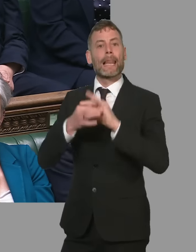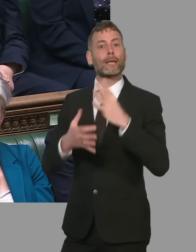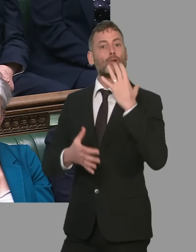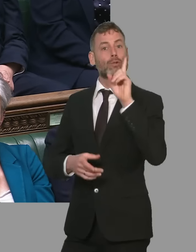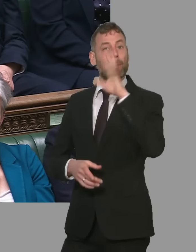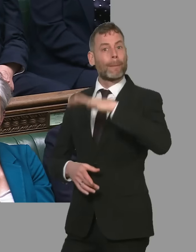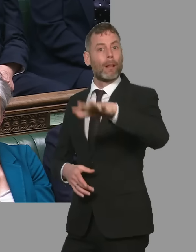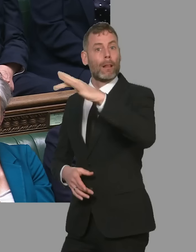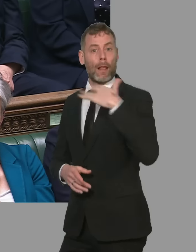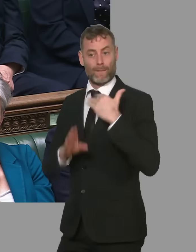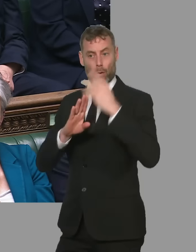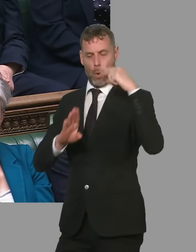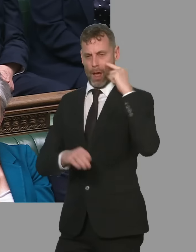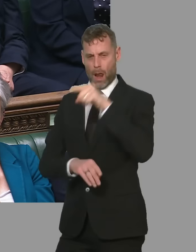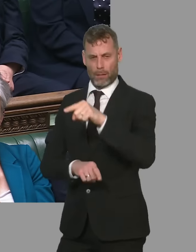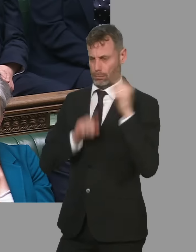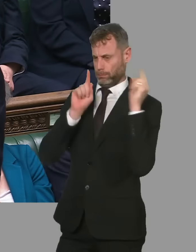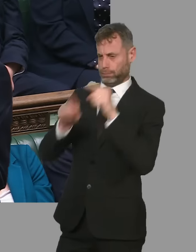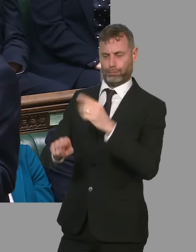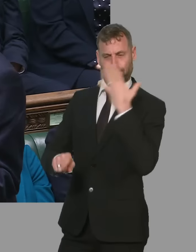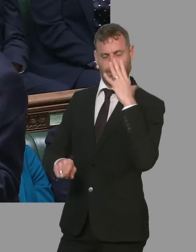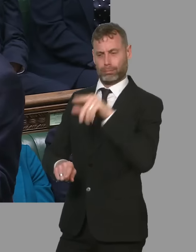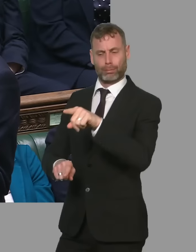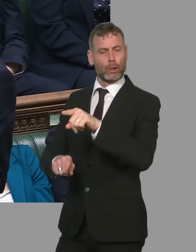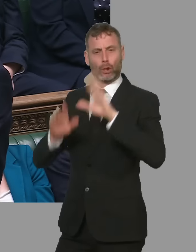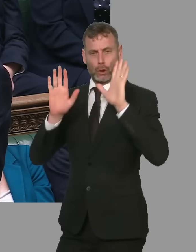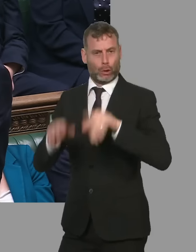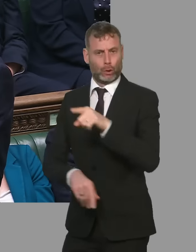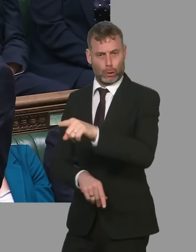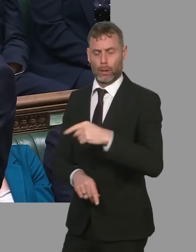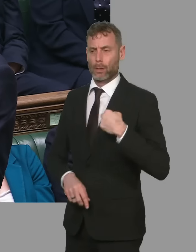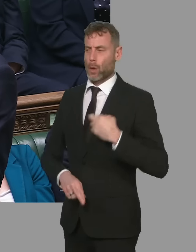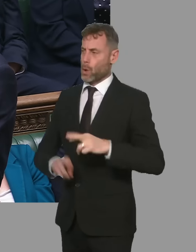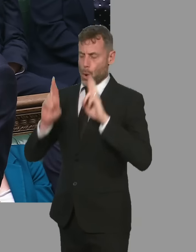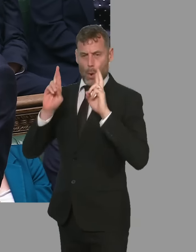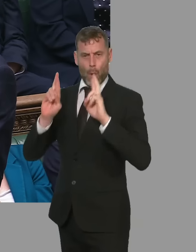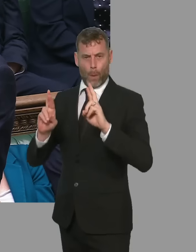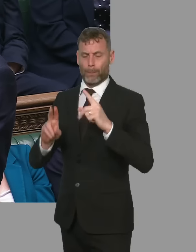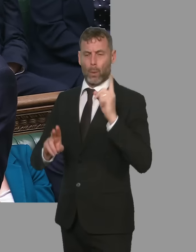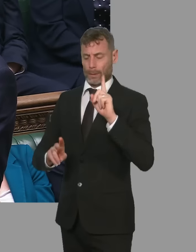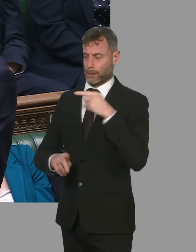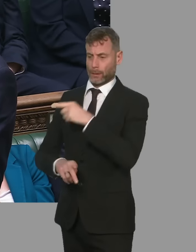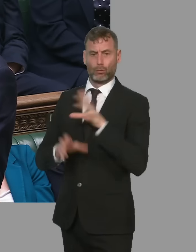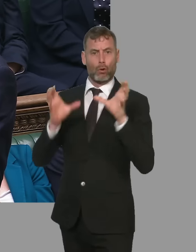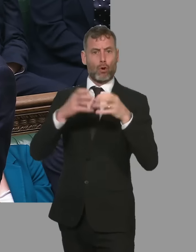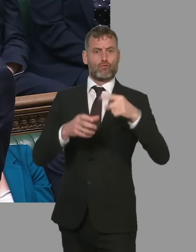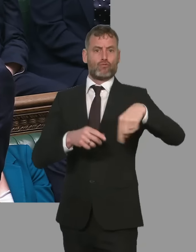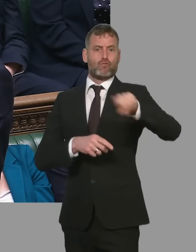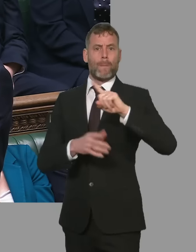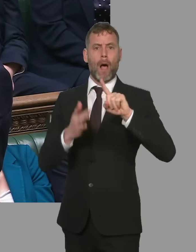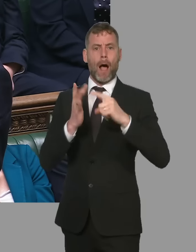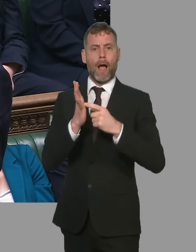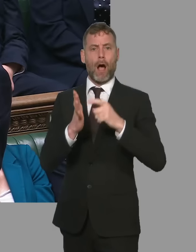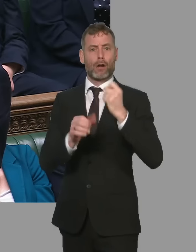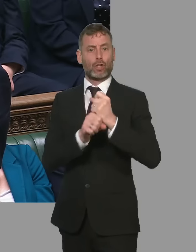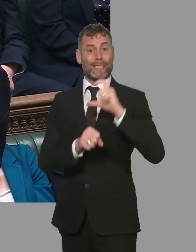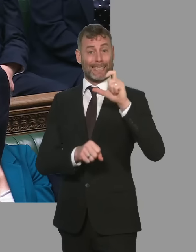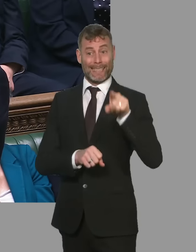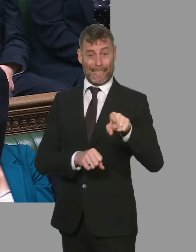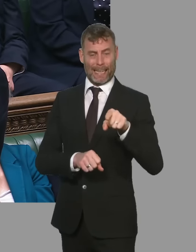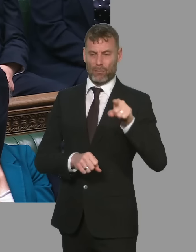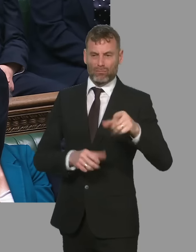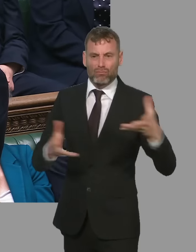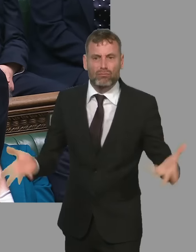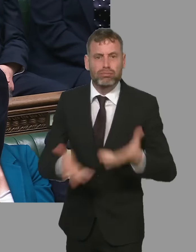faster to prescribe them as terrorists. And Mr. Speaker, as a former Secretary of State for Energy who granted licences for oil and